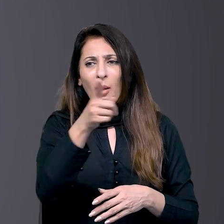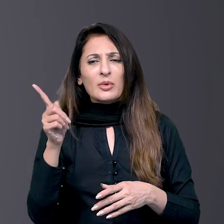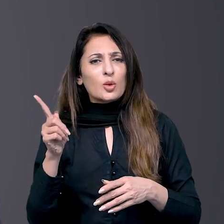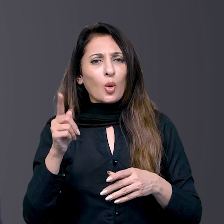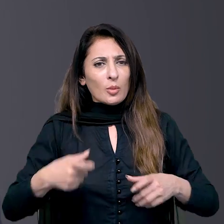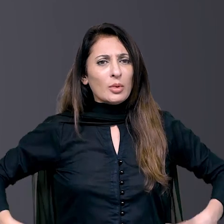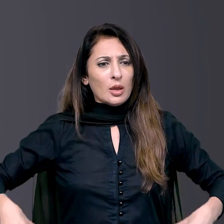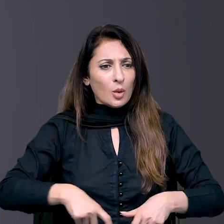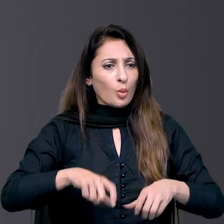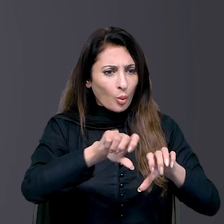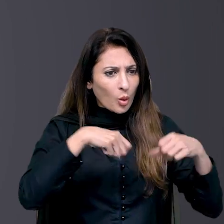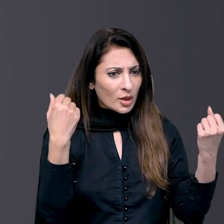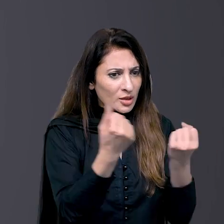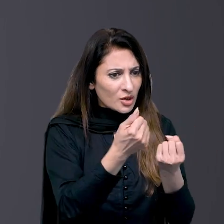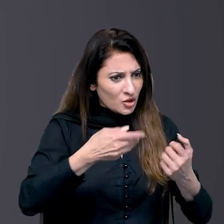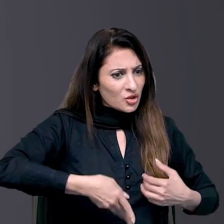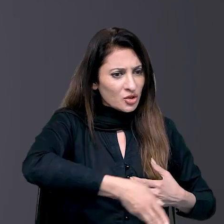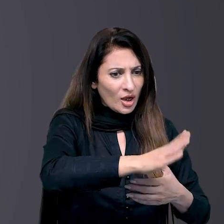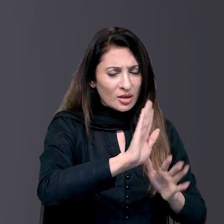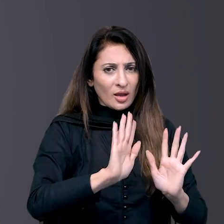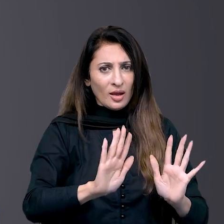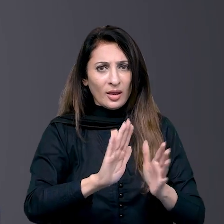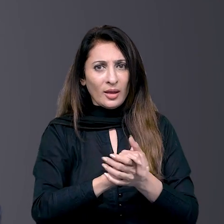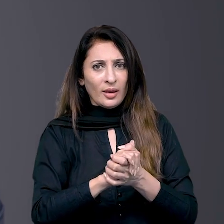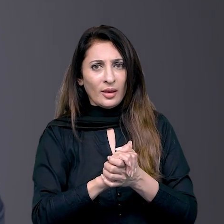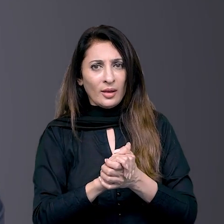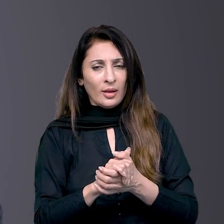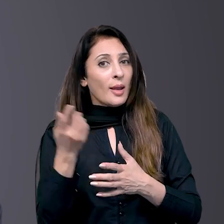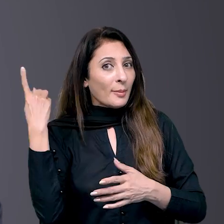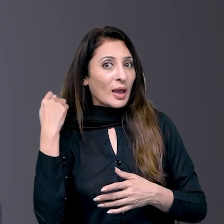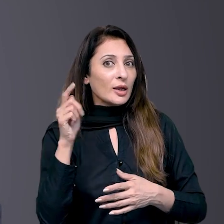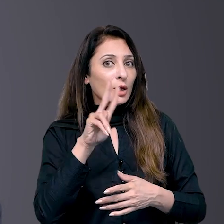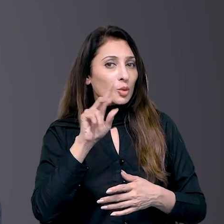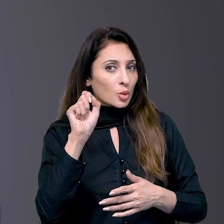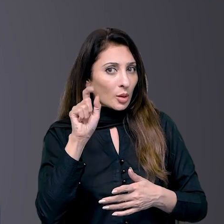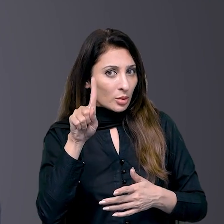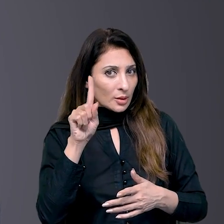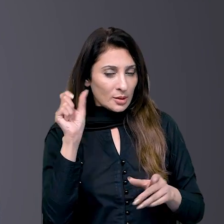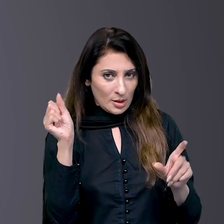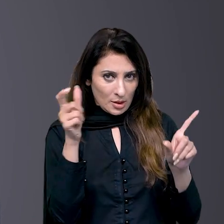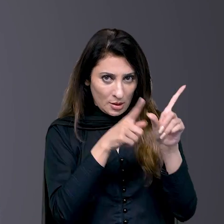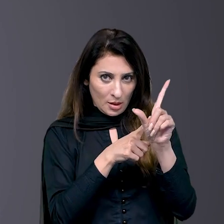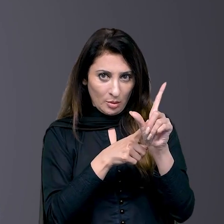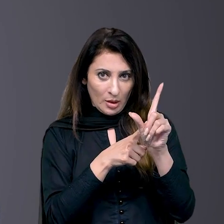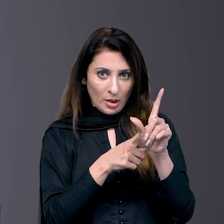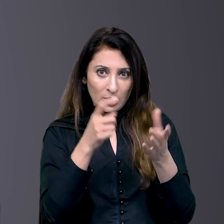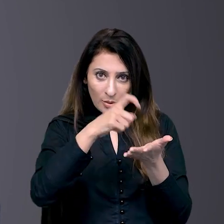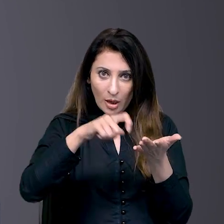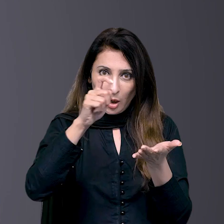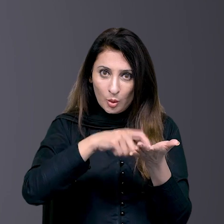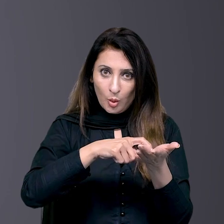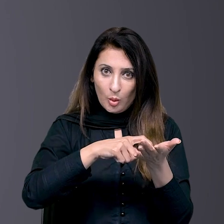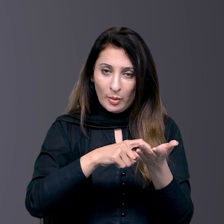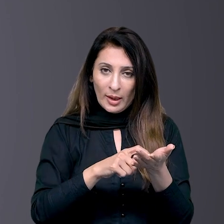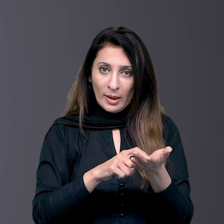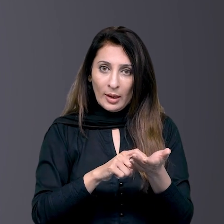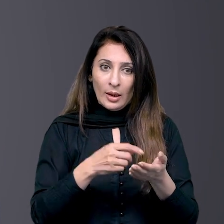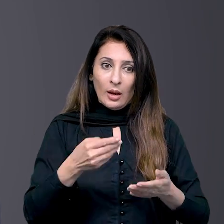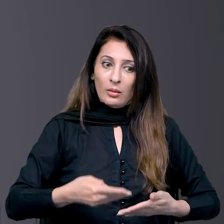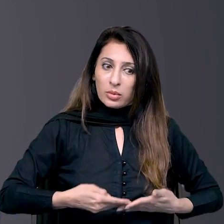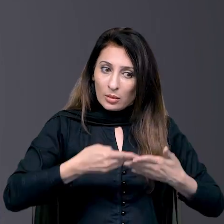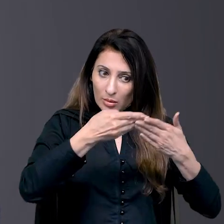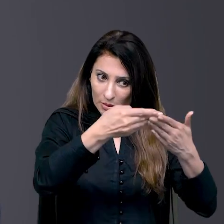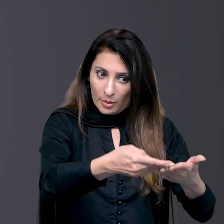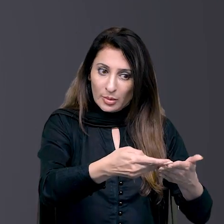Ever since 2016, the law as it stands on reporting crime and FIR is